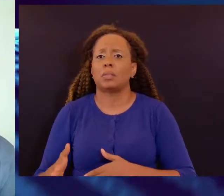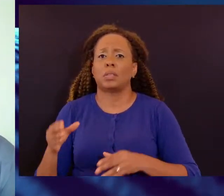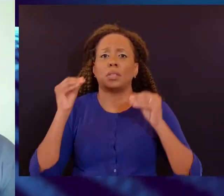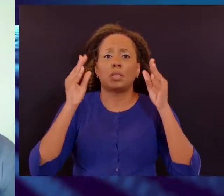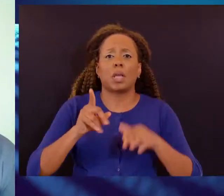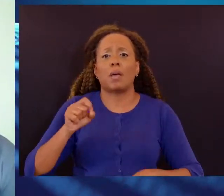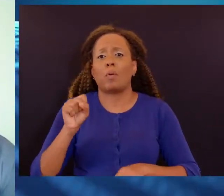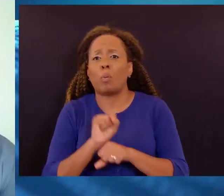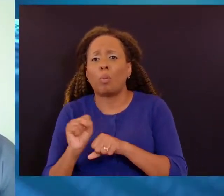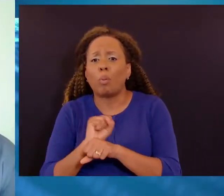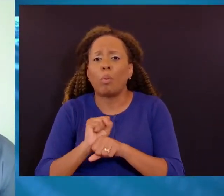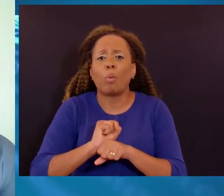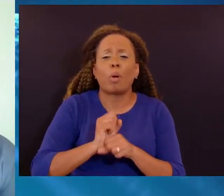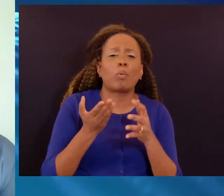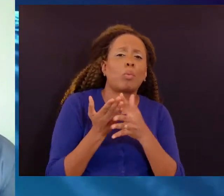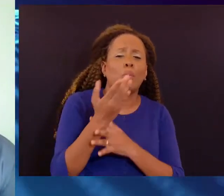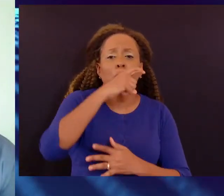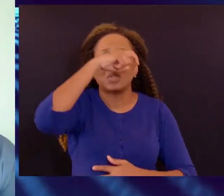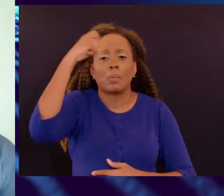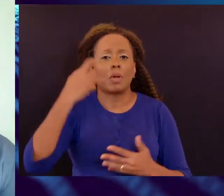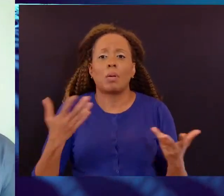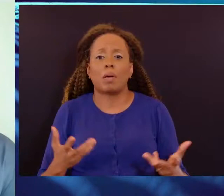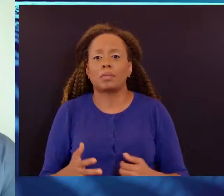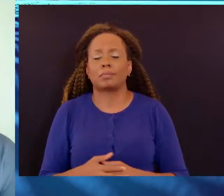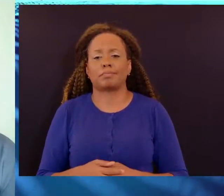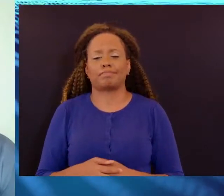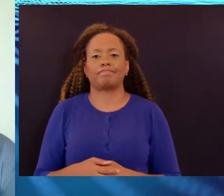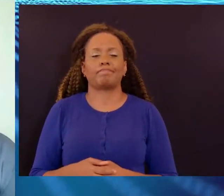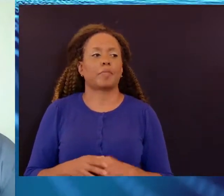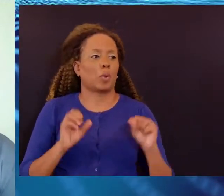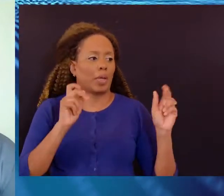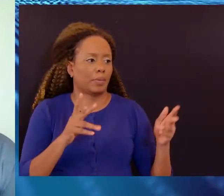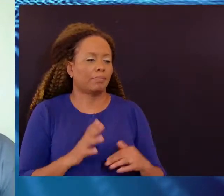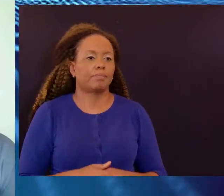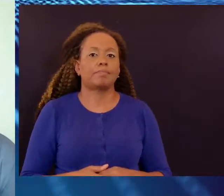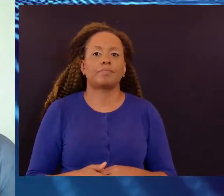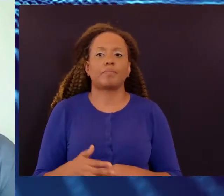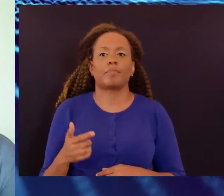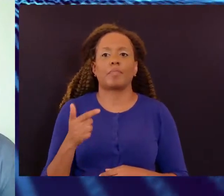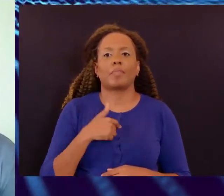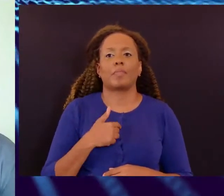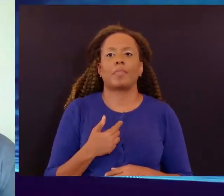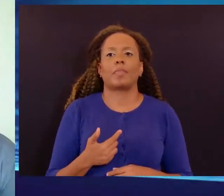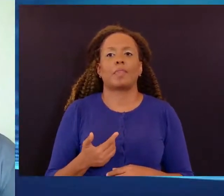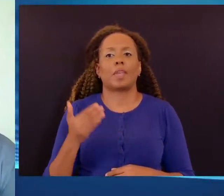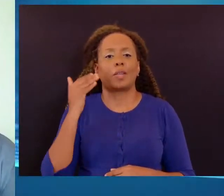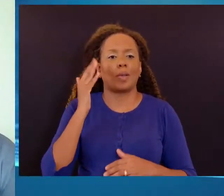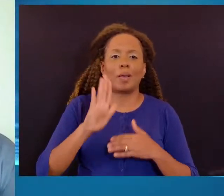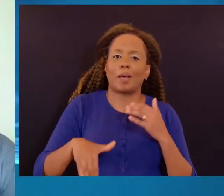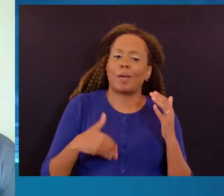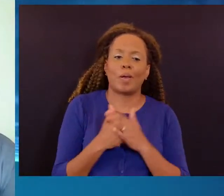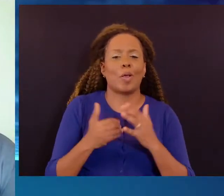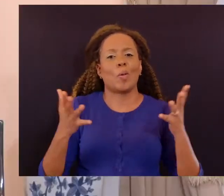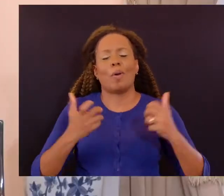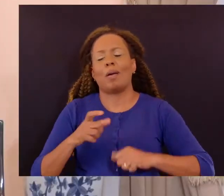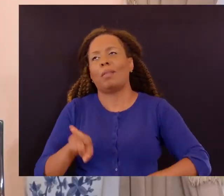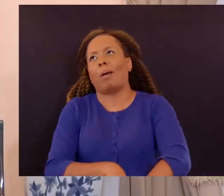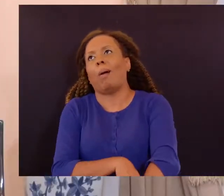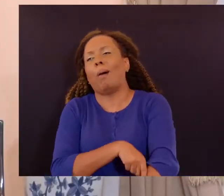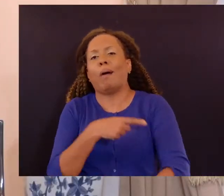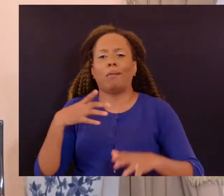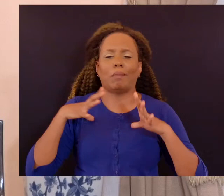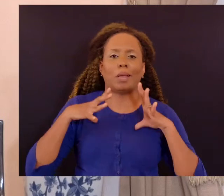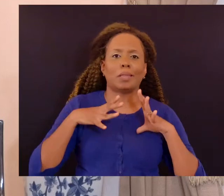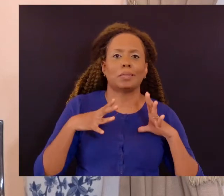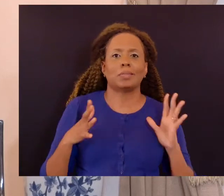well? I think if given the opportunity, everybody would like a long vacation. I think teachers have